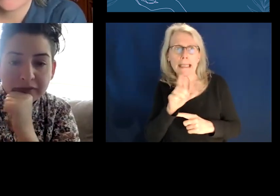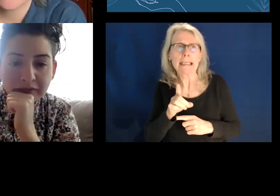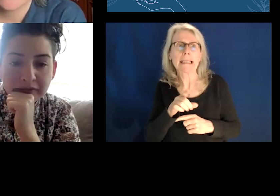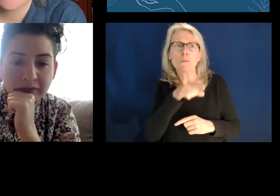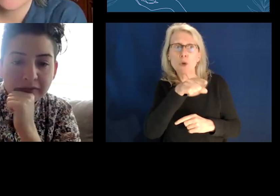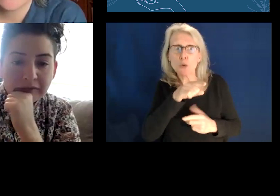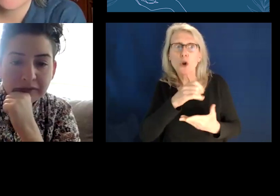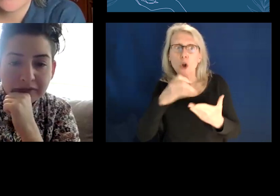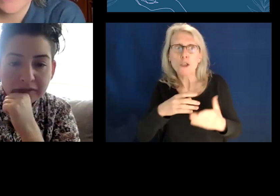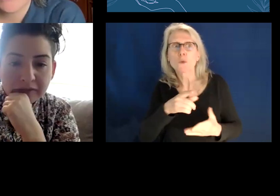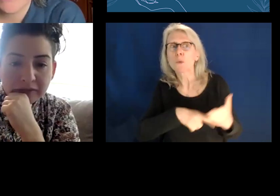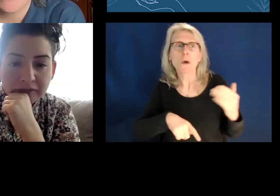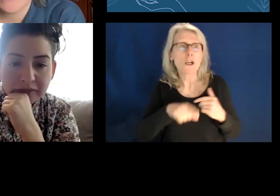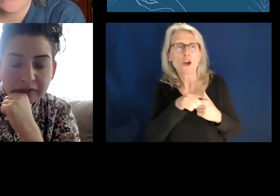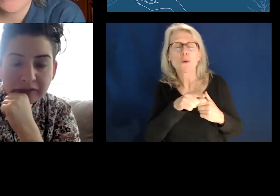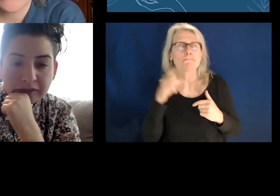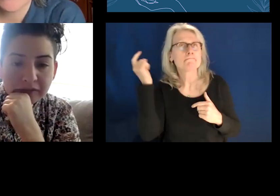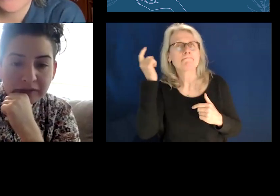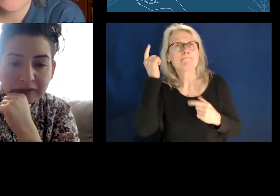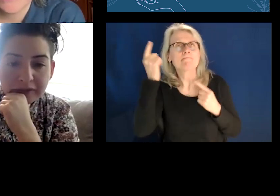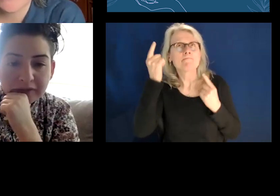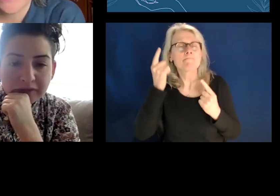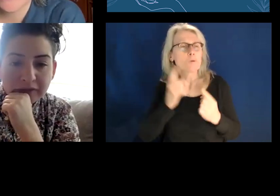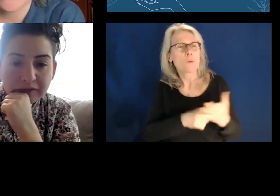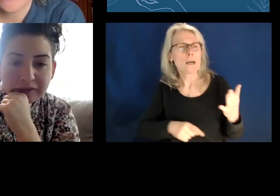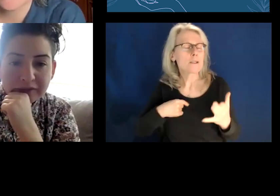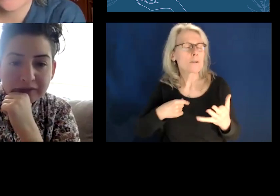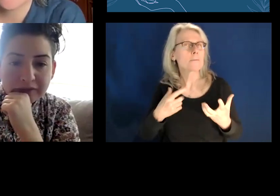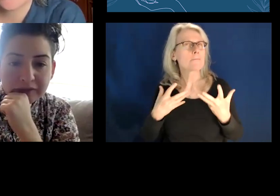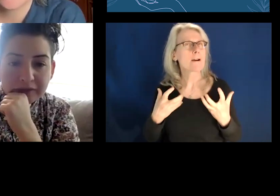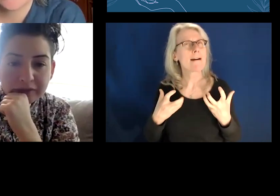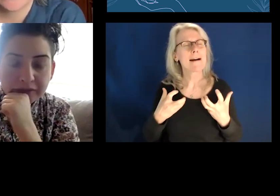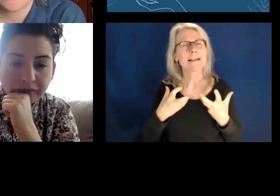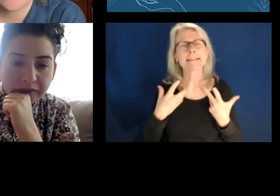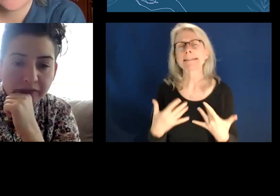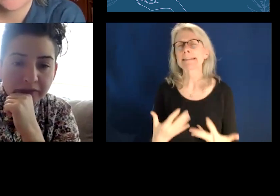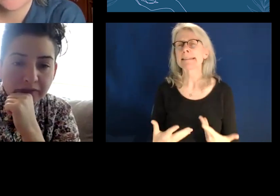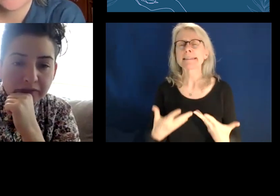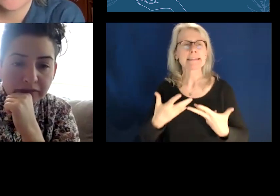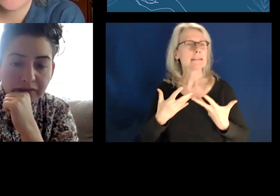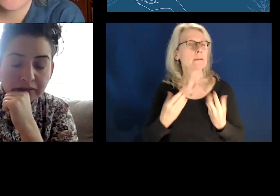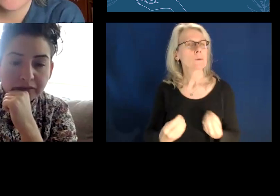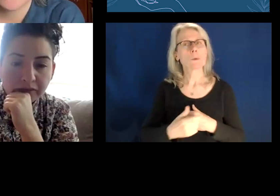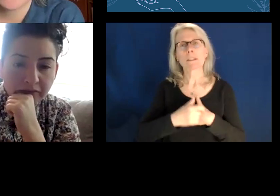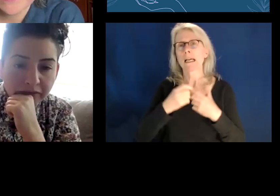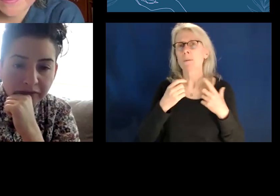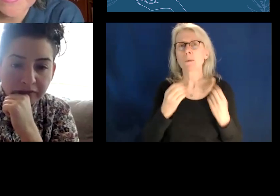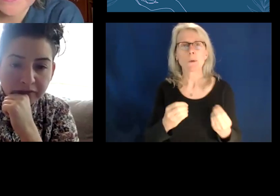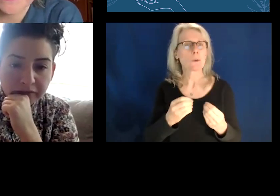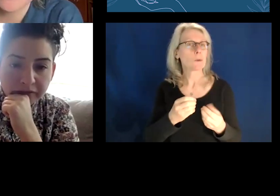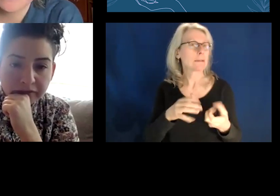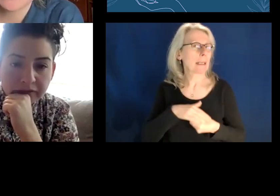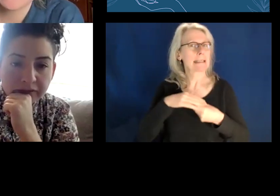What are you curious about? What are you itching to make? What's that itch that you couldn't have reached, you